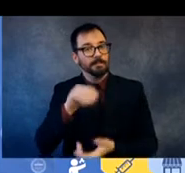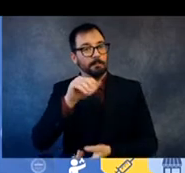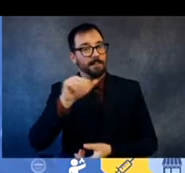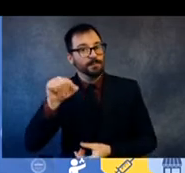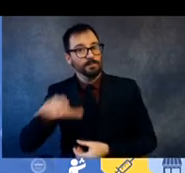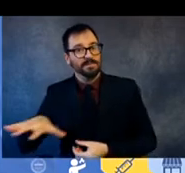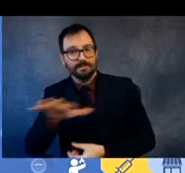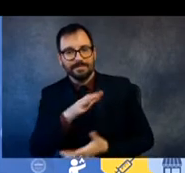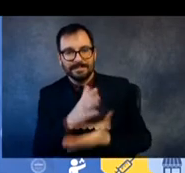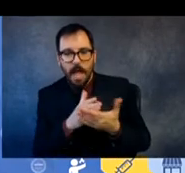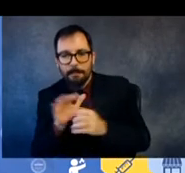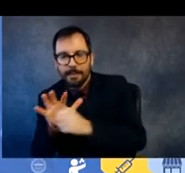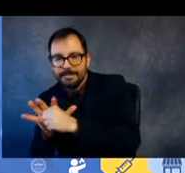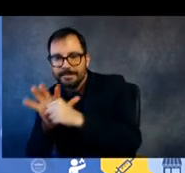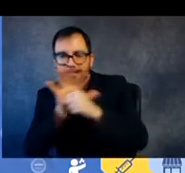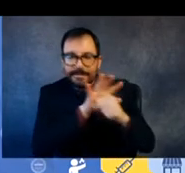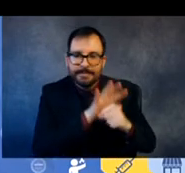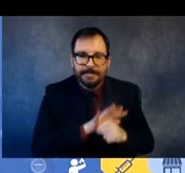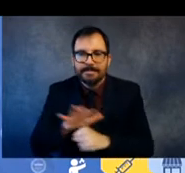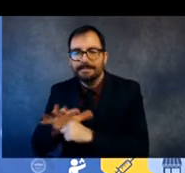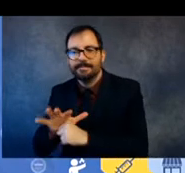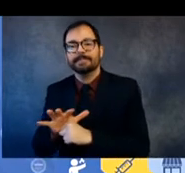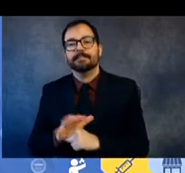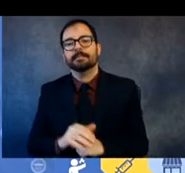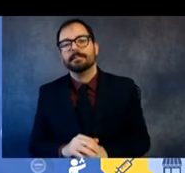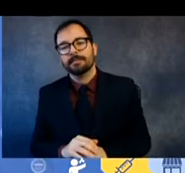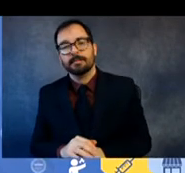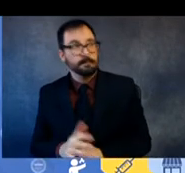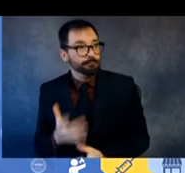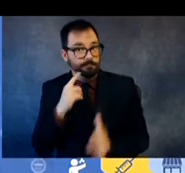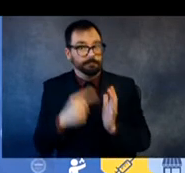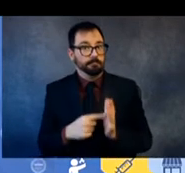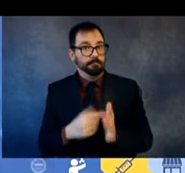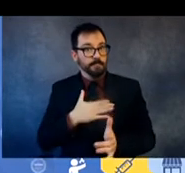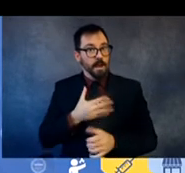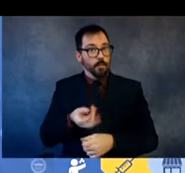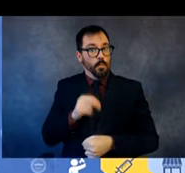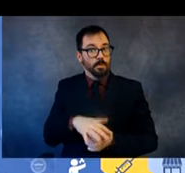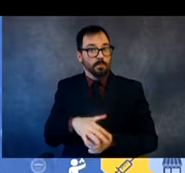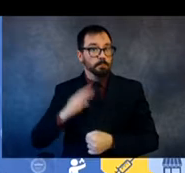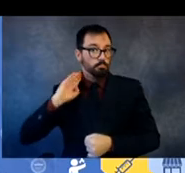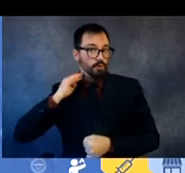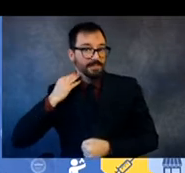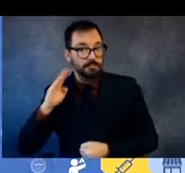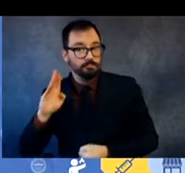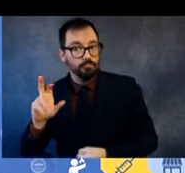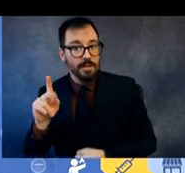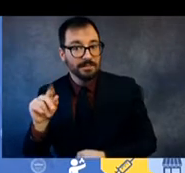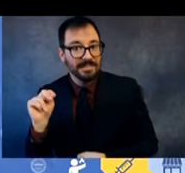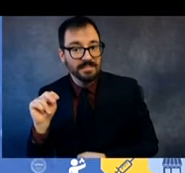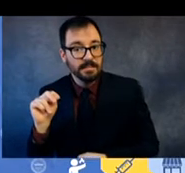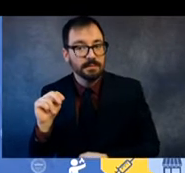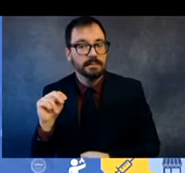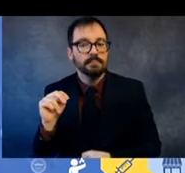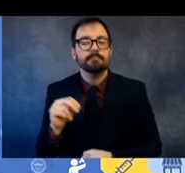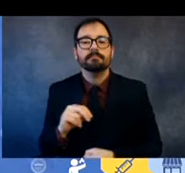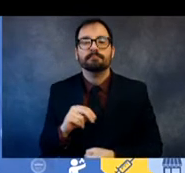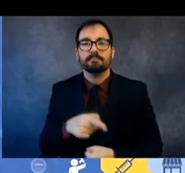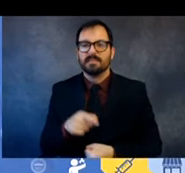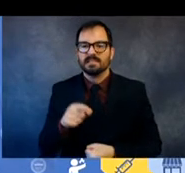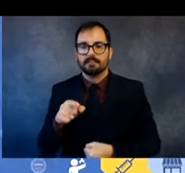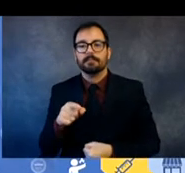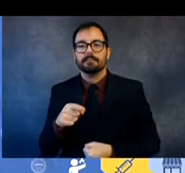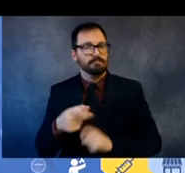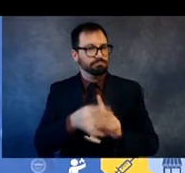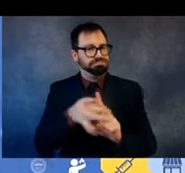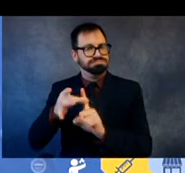in the state, and we also saw areas that had, in my own district in Brockton, was the